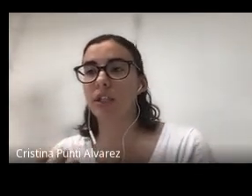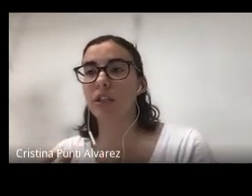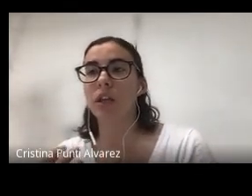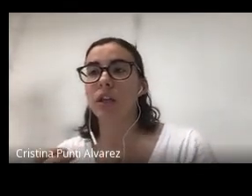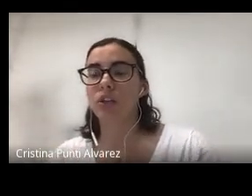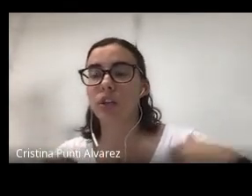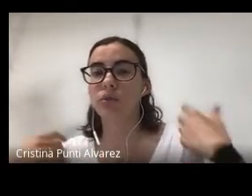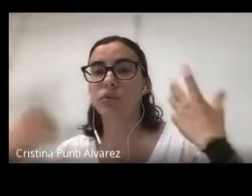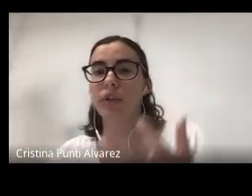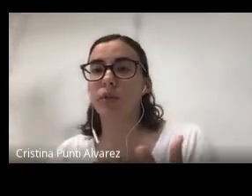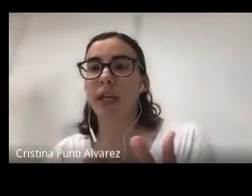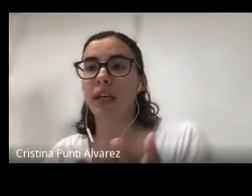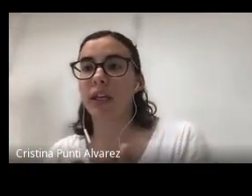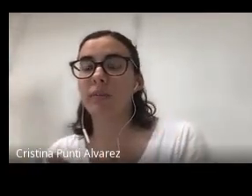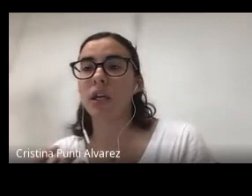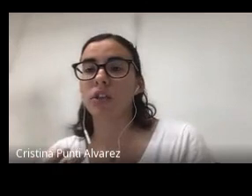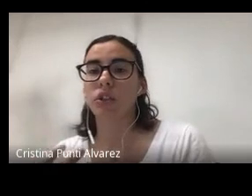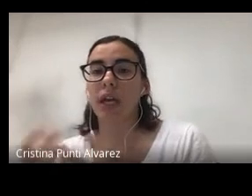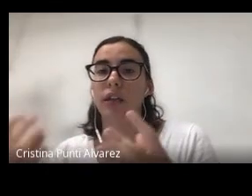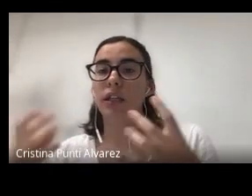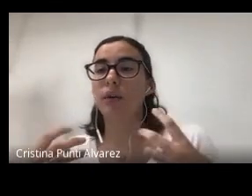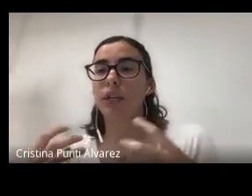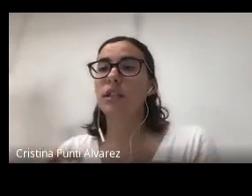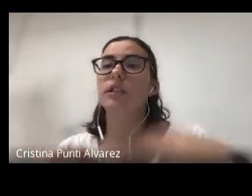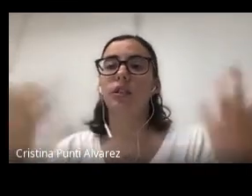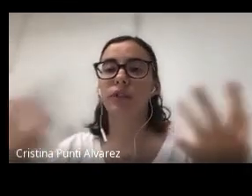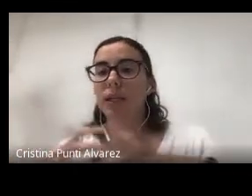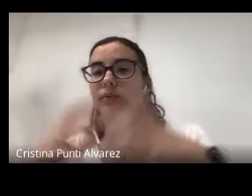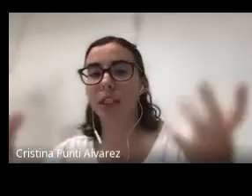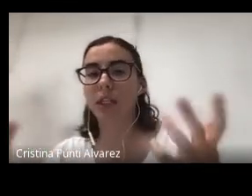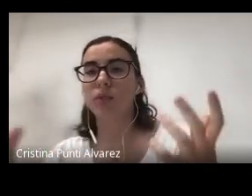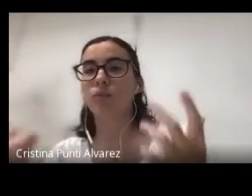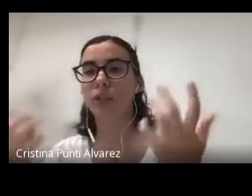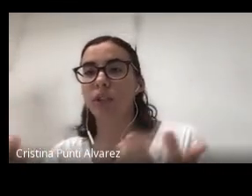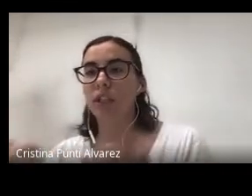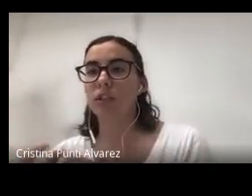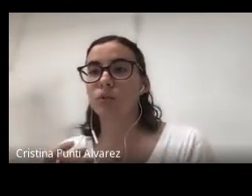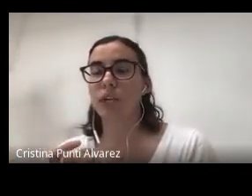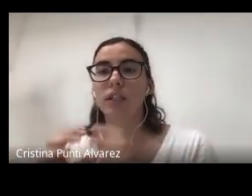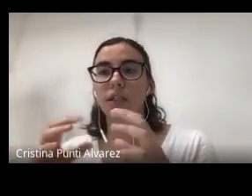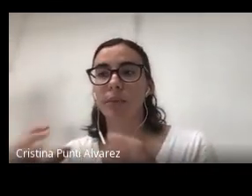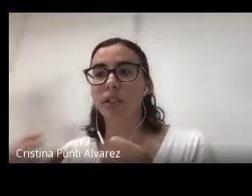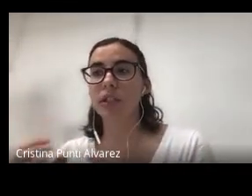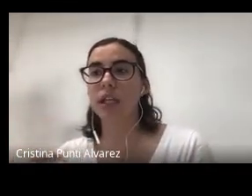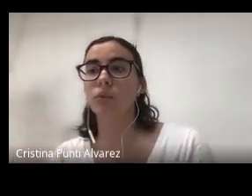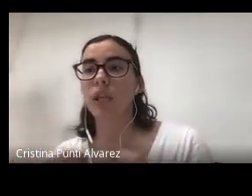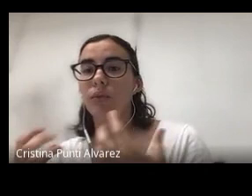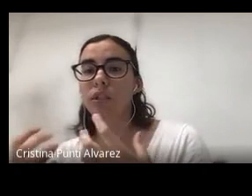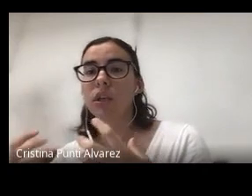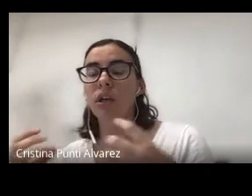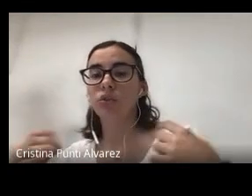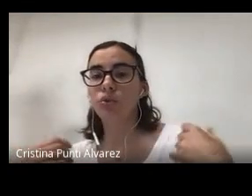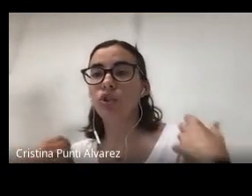game engine in order to develop any game. And in our case, instead of developing a game, what we did is create a simple scene that would